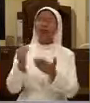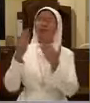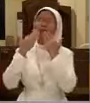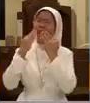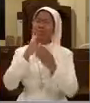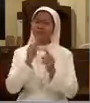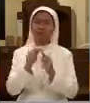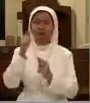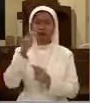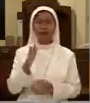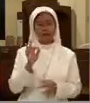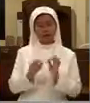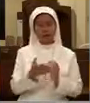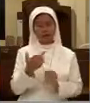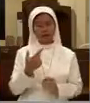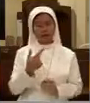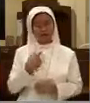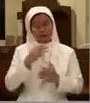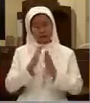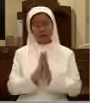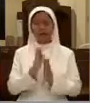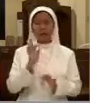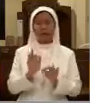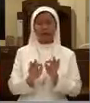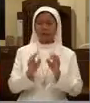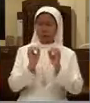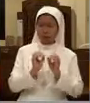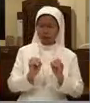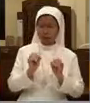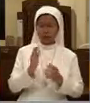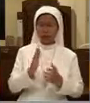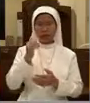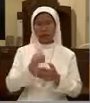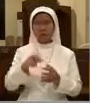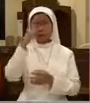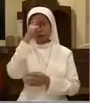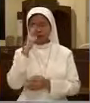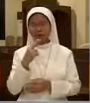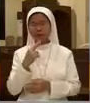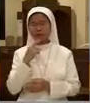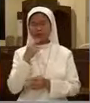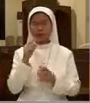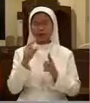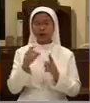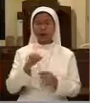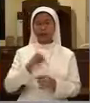God. If nothing in the recollection or in my points